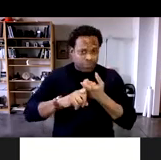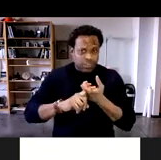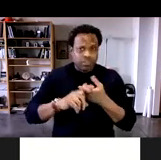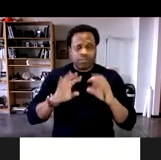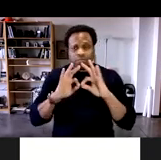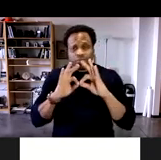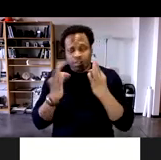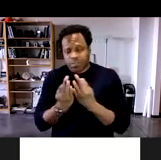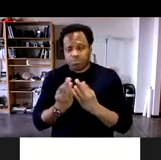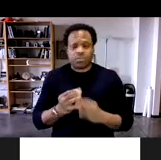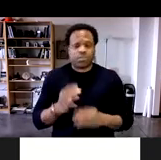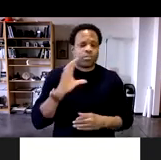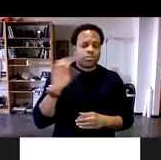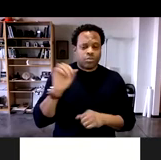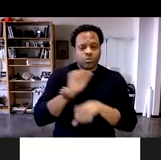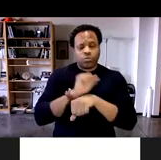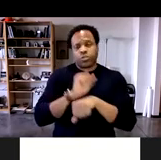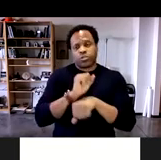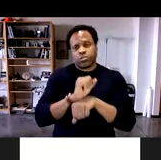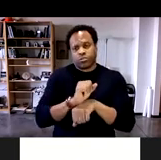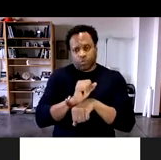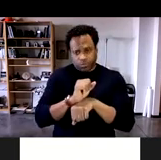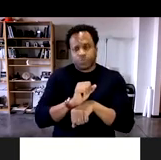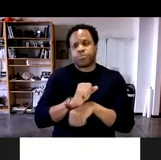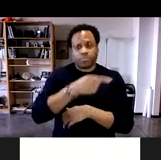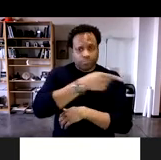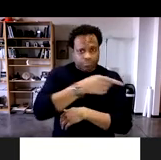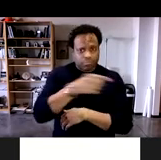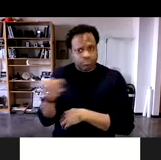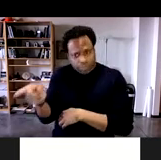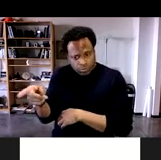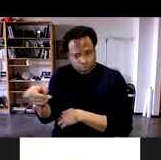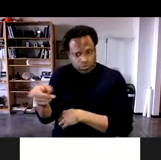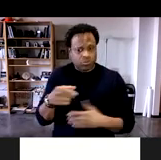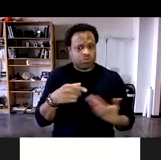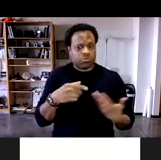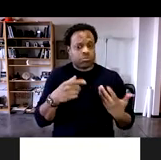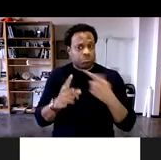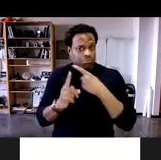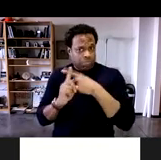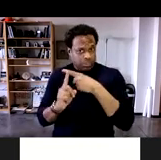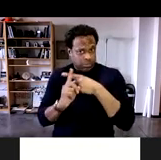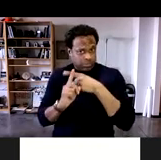So if you're near a person or a family member or a coworker, friend,